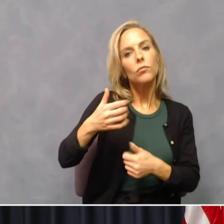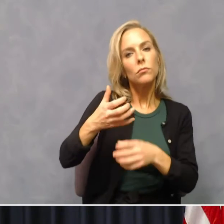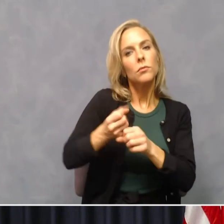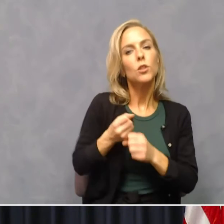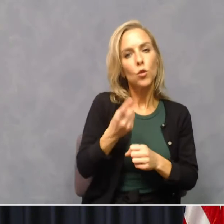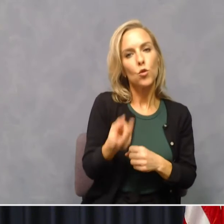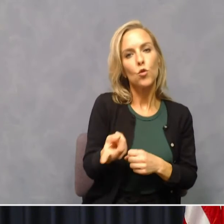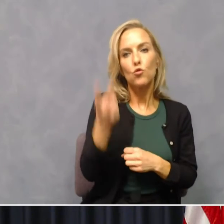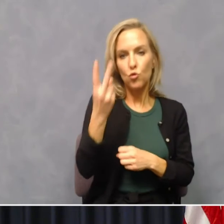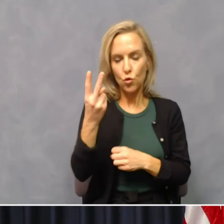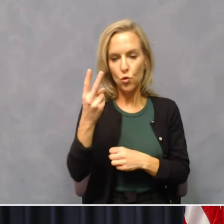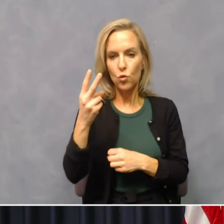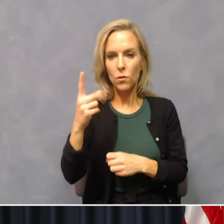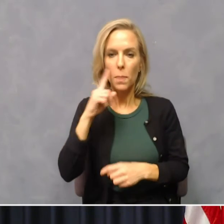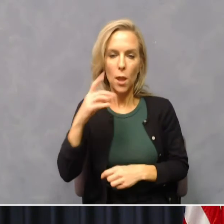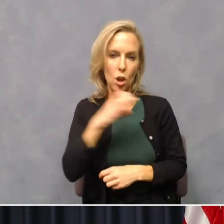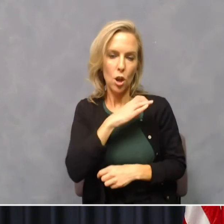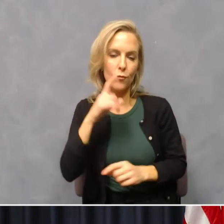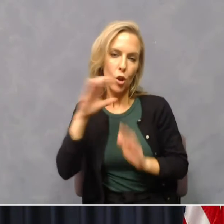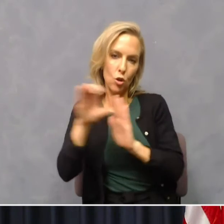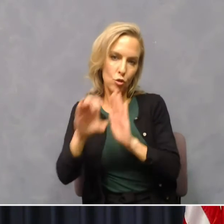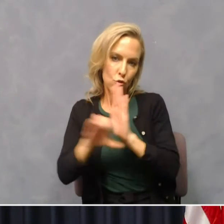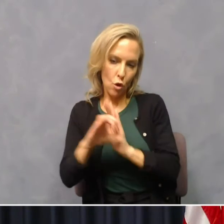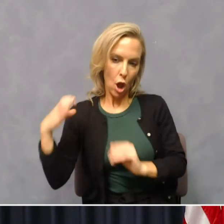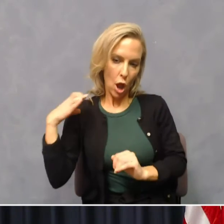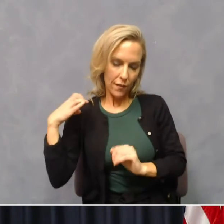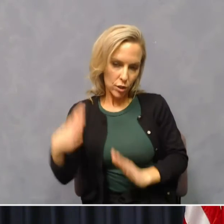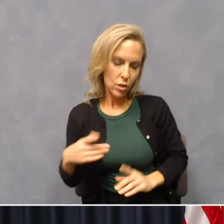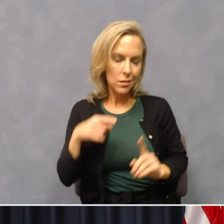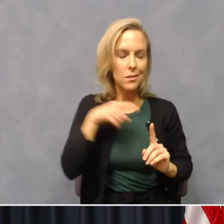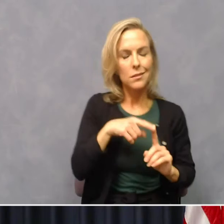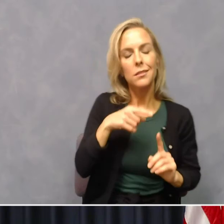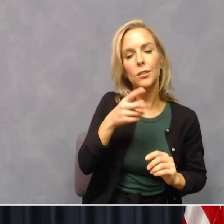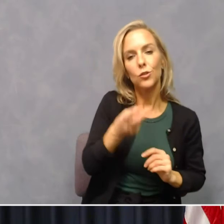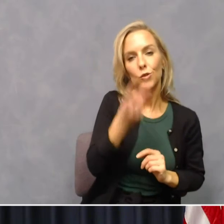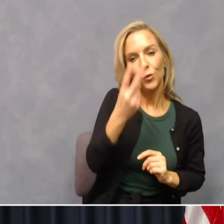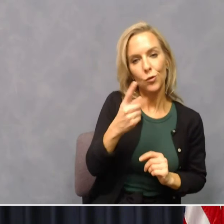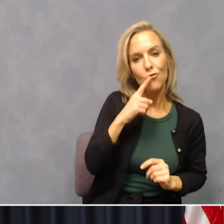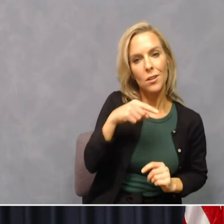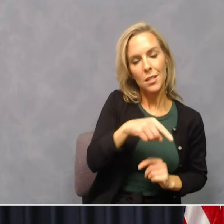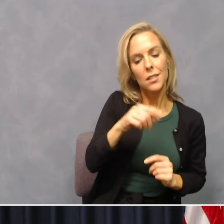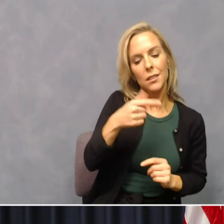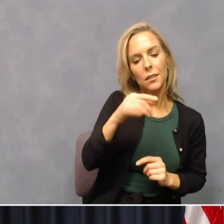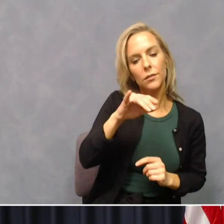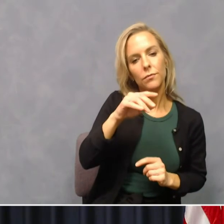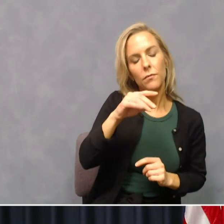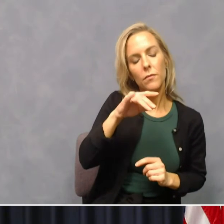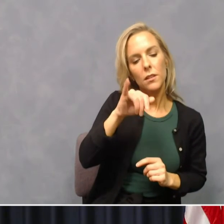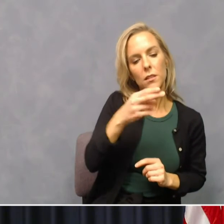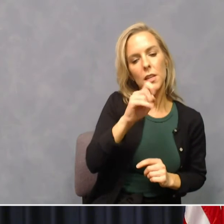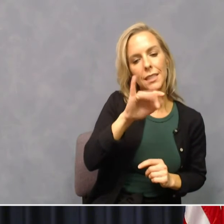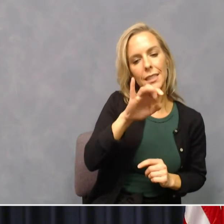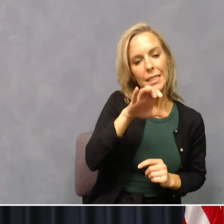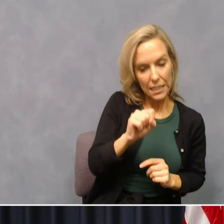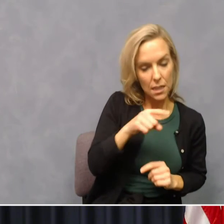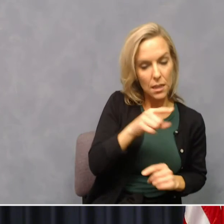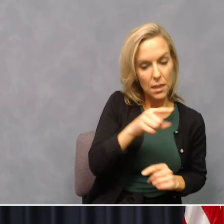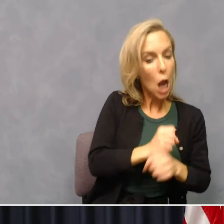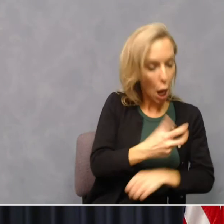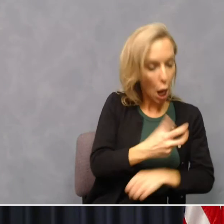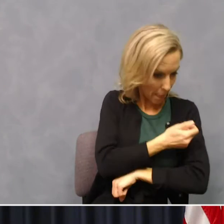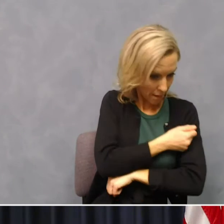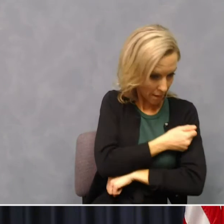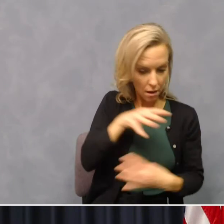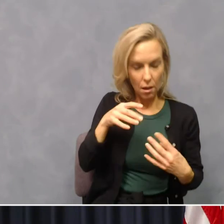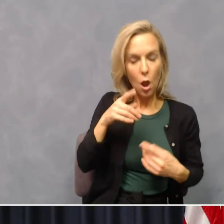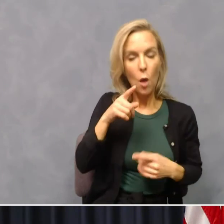constitutional officers. But several of the justices and several of the constitutional officers have declined to get vaccinated at this point,